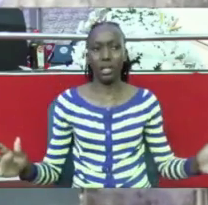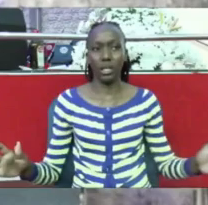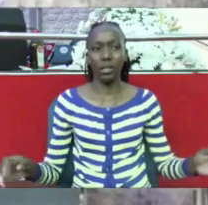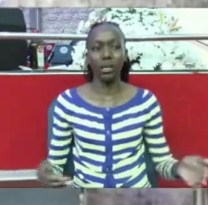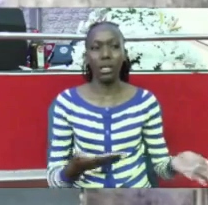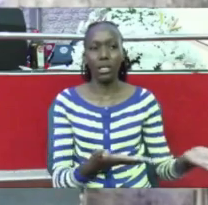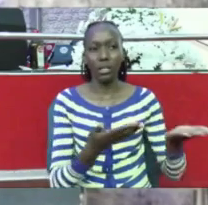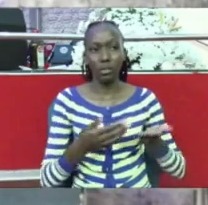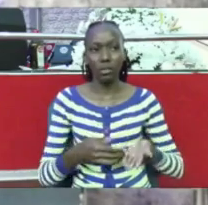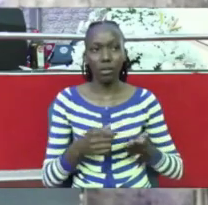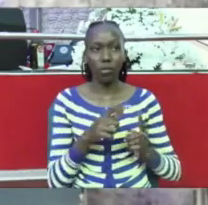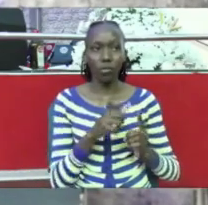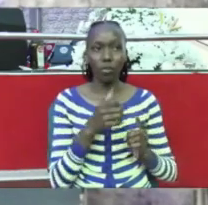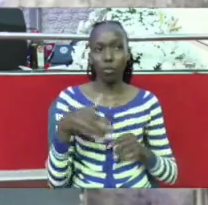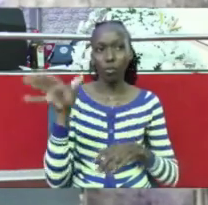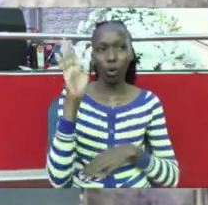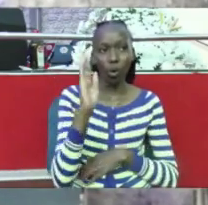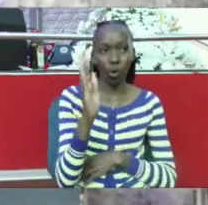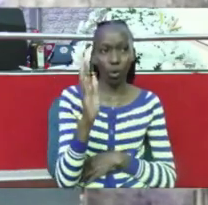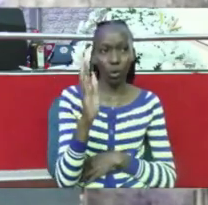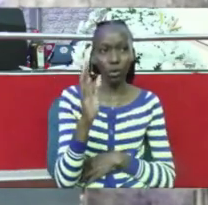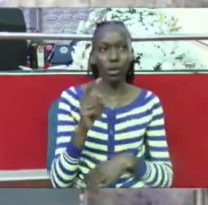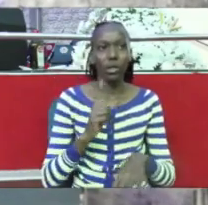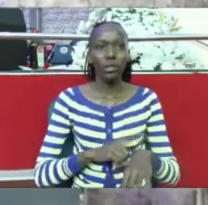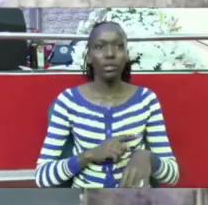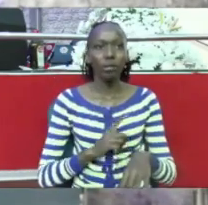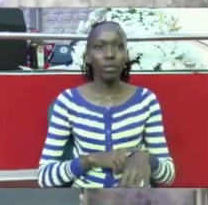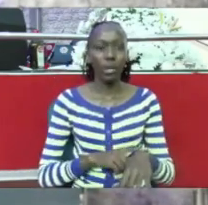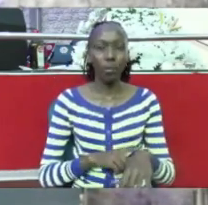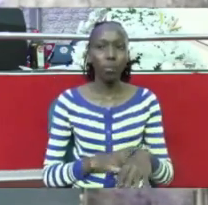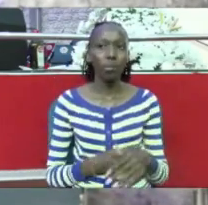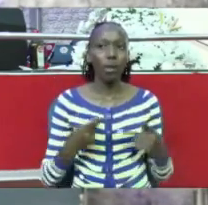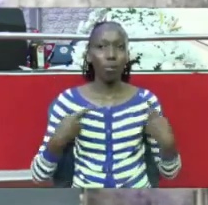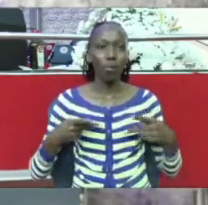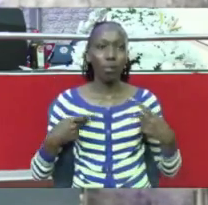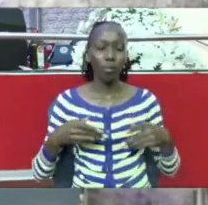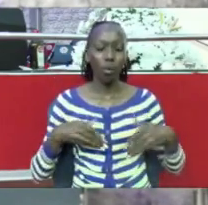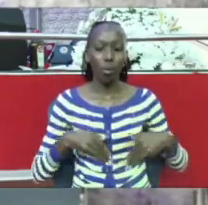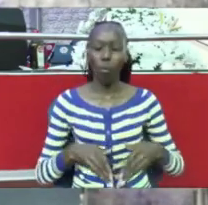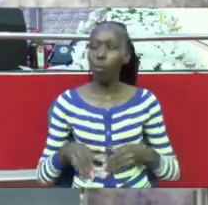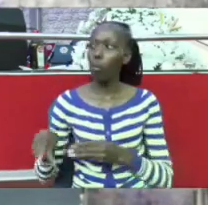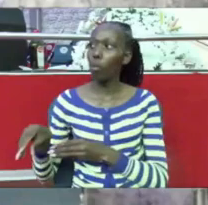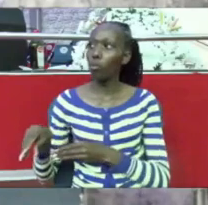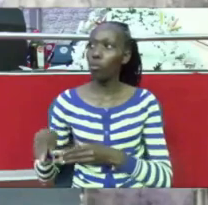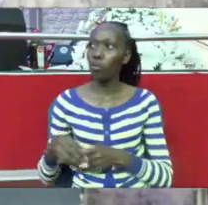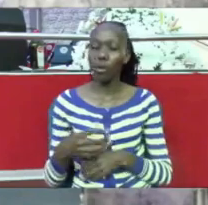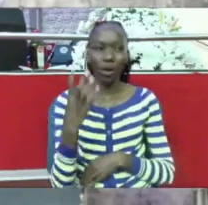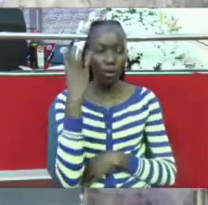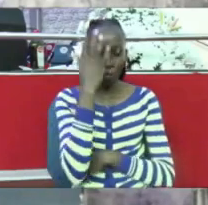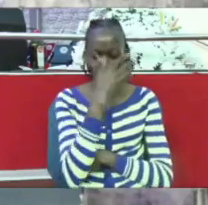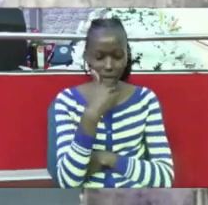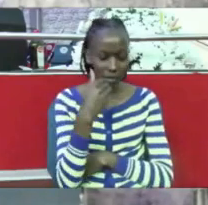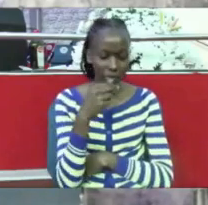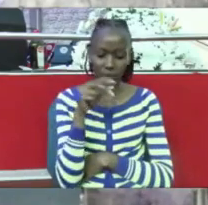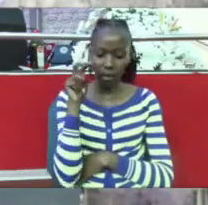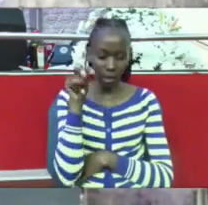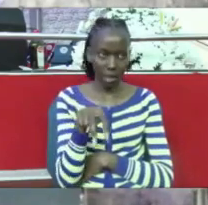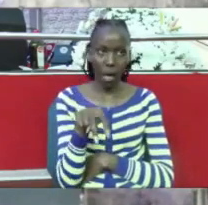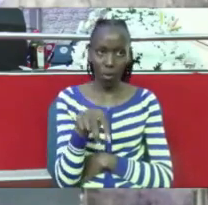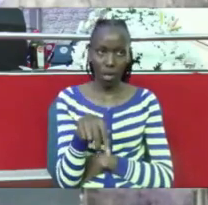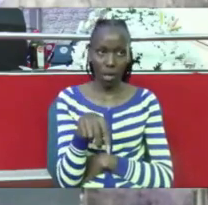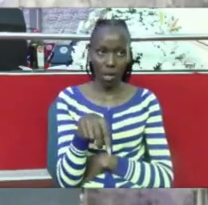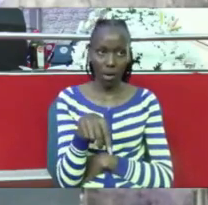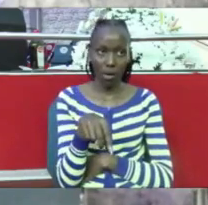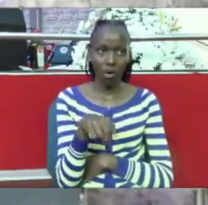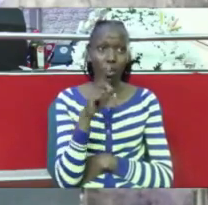When everybody is walking with their heads down. Watu wanapofanya mambo ikishuka chini. You will walk being excited. Wewe